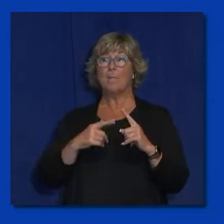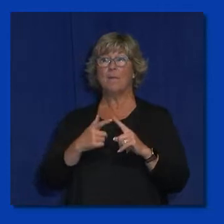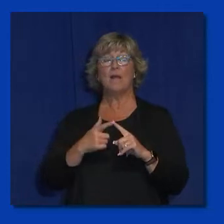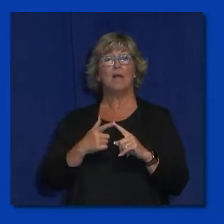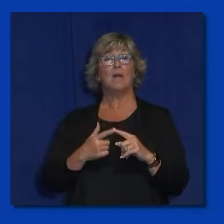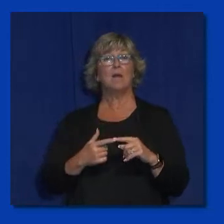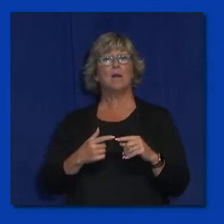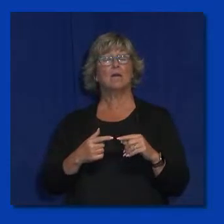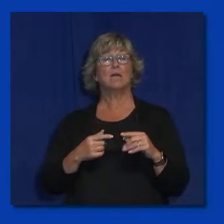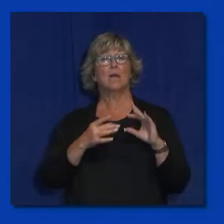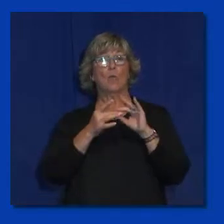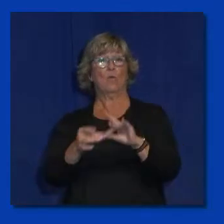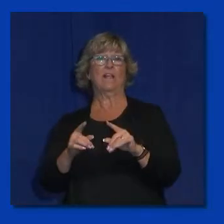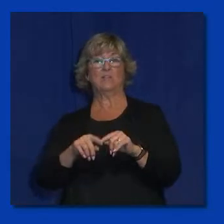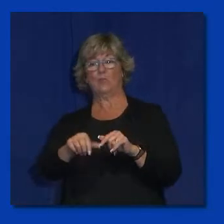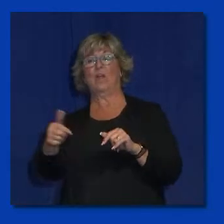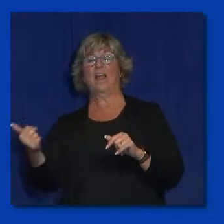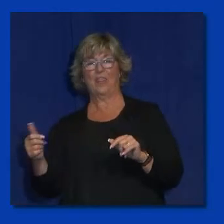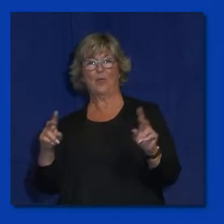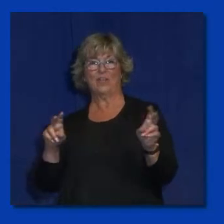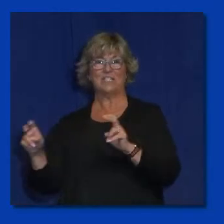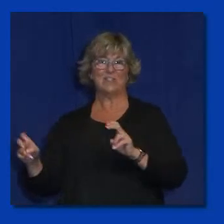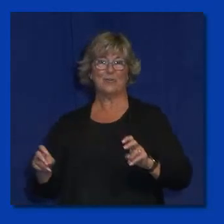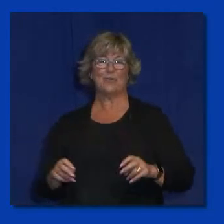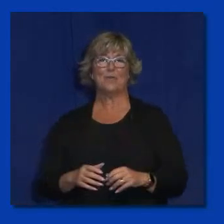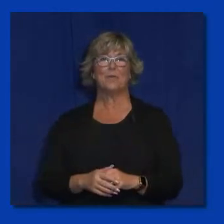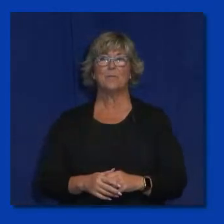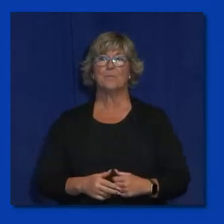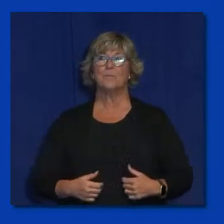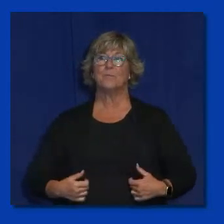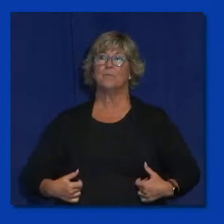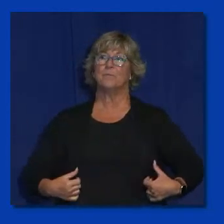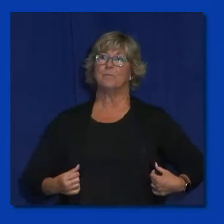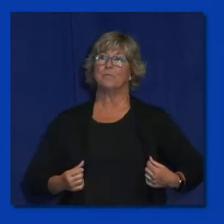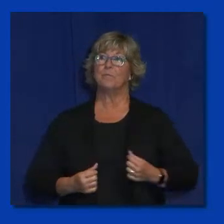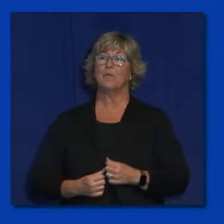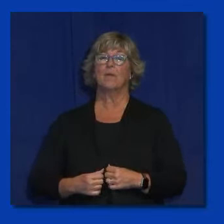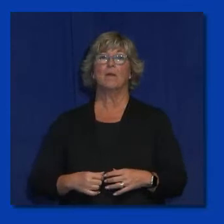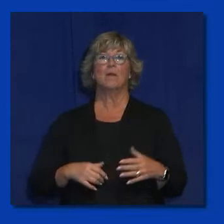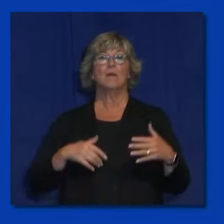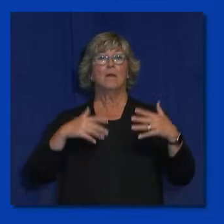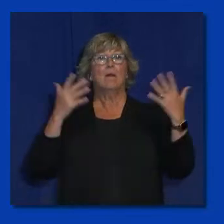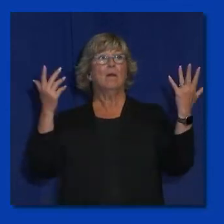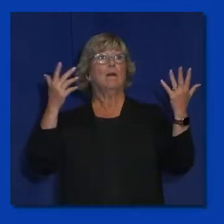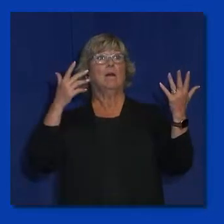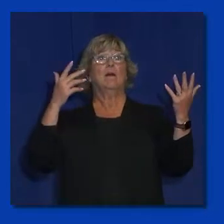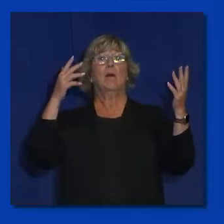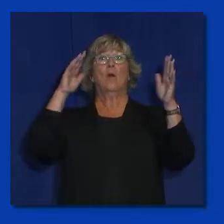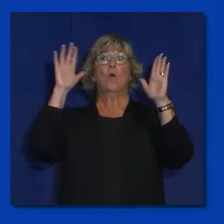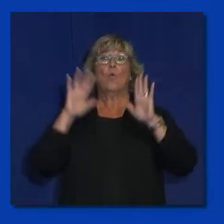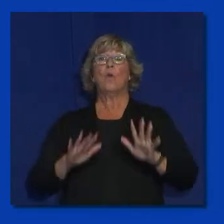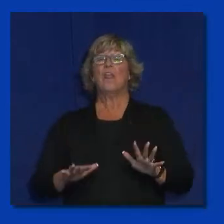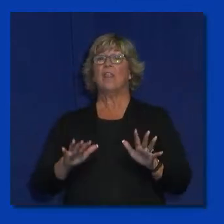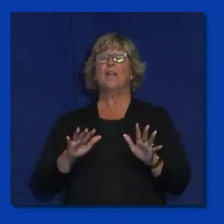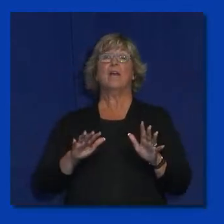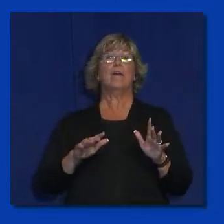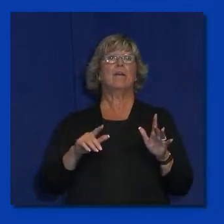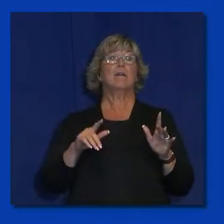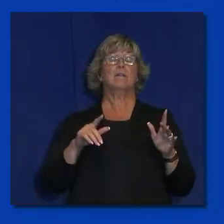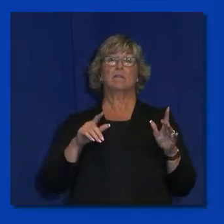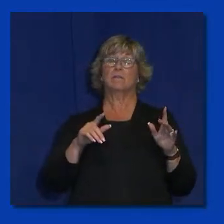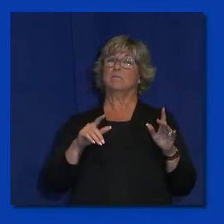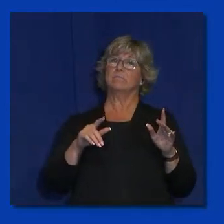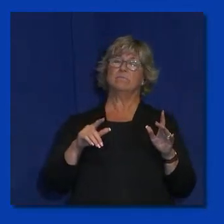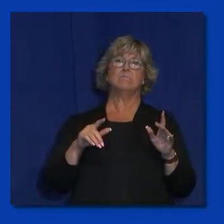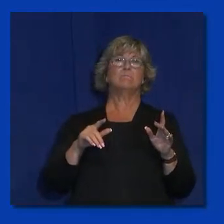connecting more issues than any other issue. And that's the issue of Mother Nature. I've said it a million times. She bats last, she bats